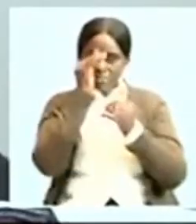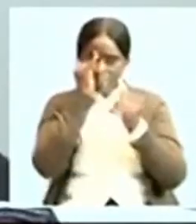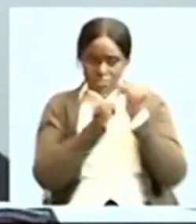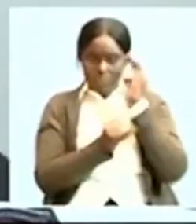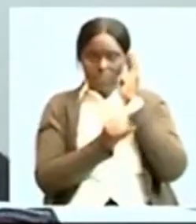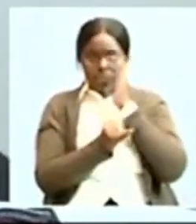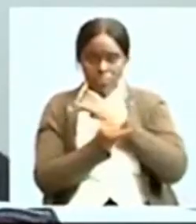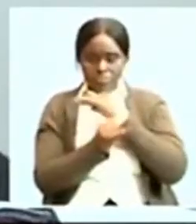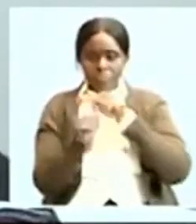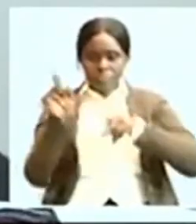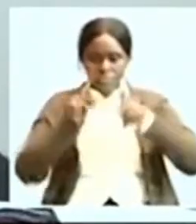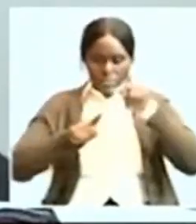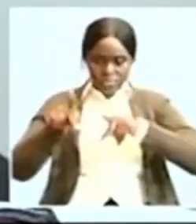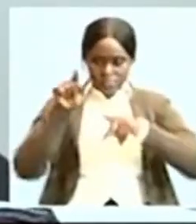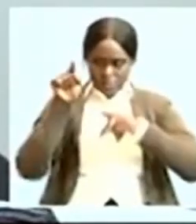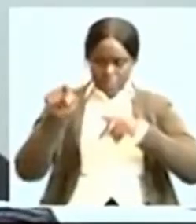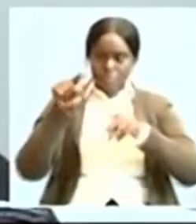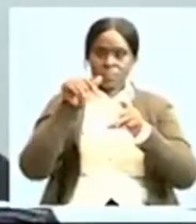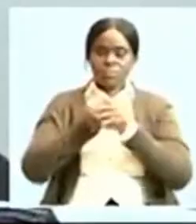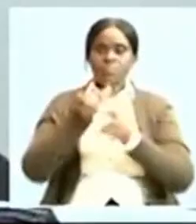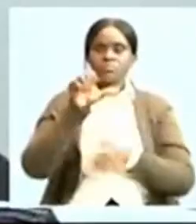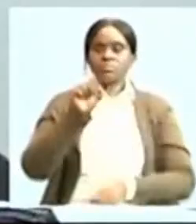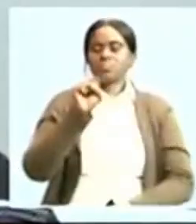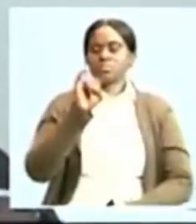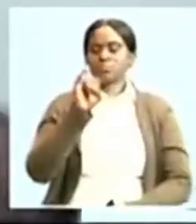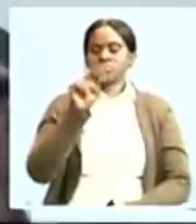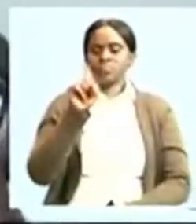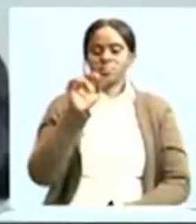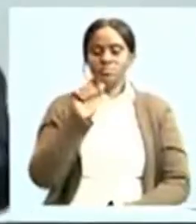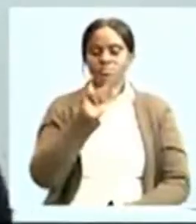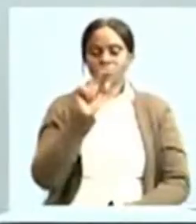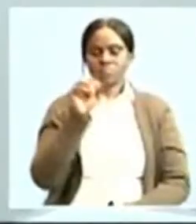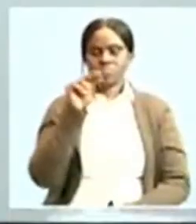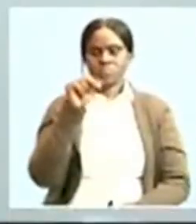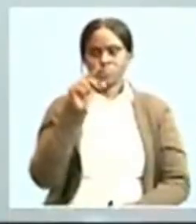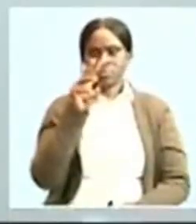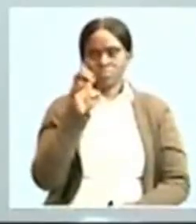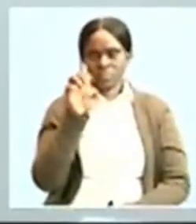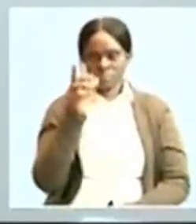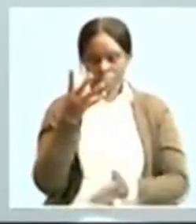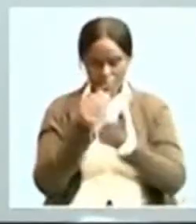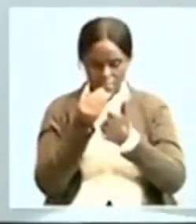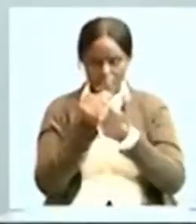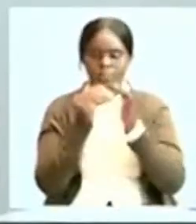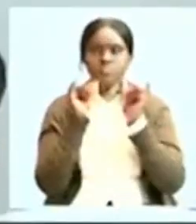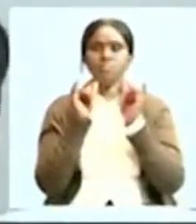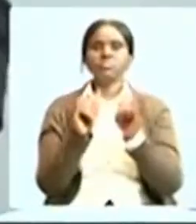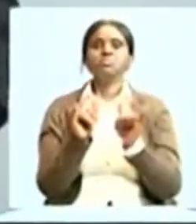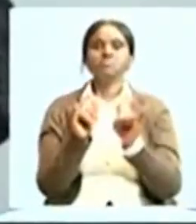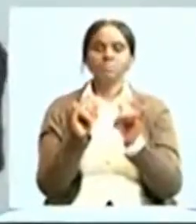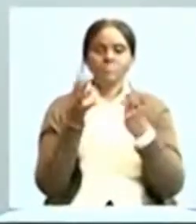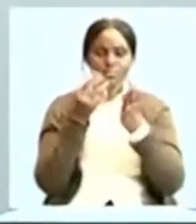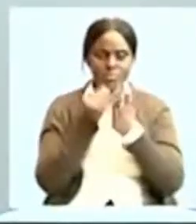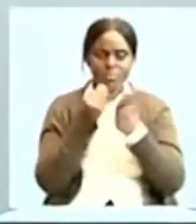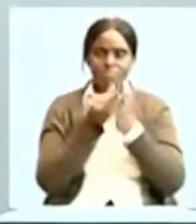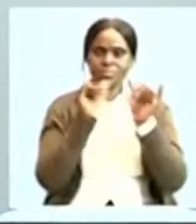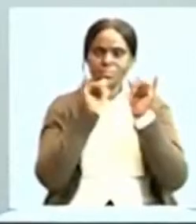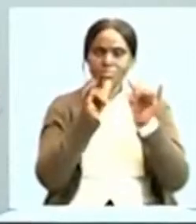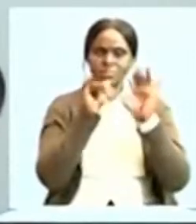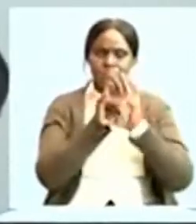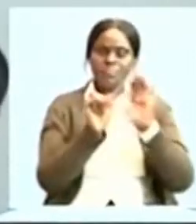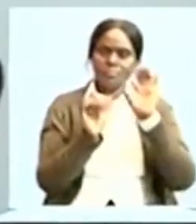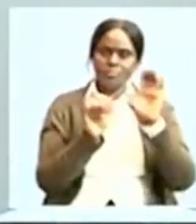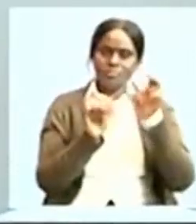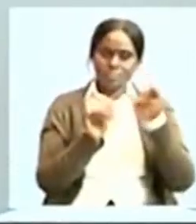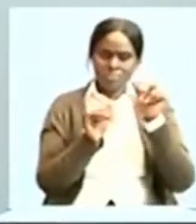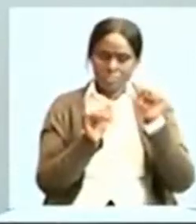done by the people of SINAZONGWE, the money remains in SINAZONGWE. The money will remain in Chasefu. The money will